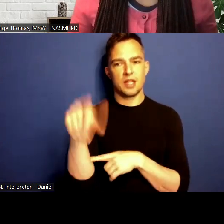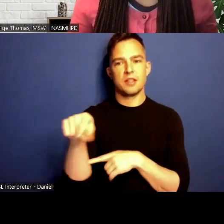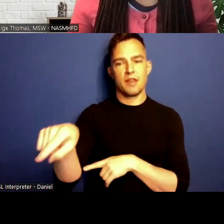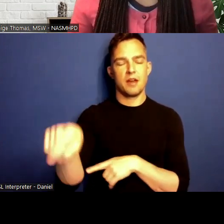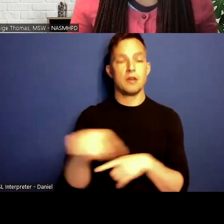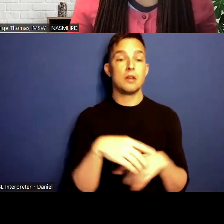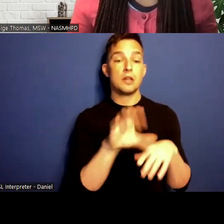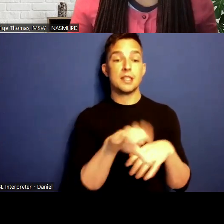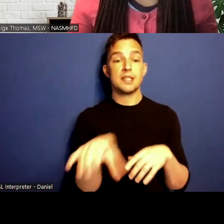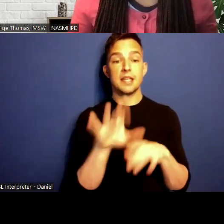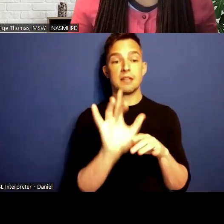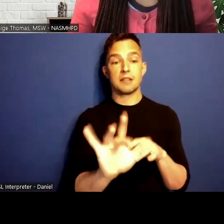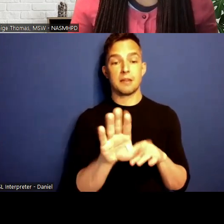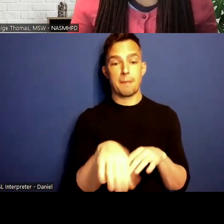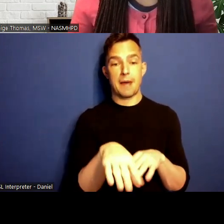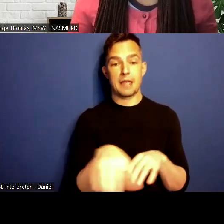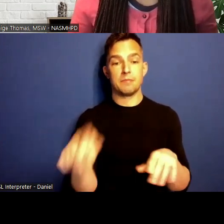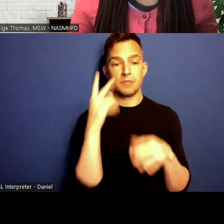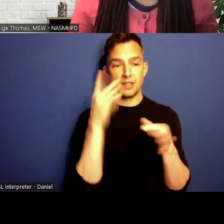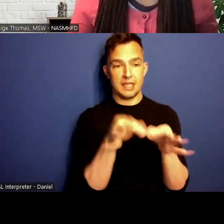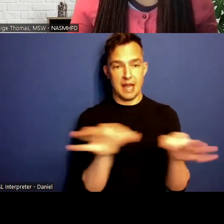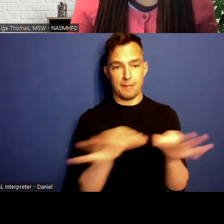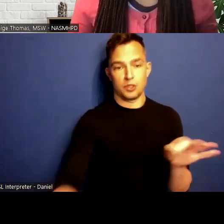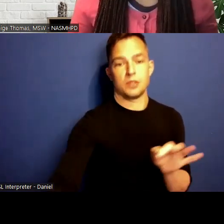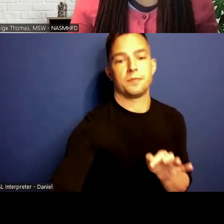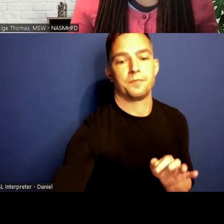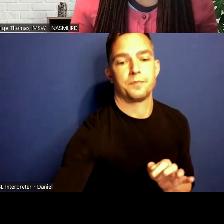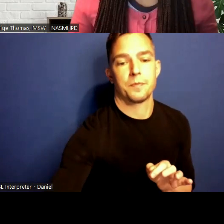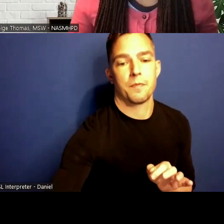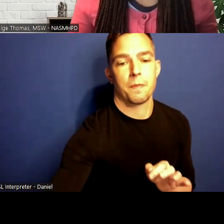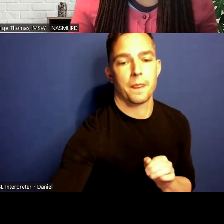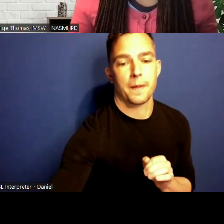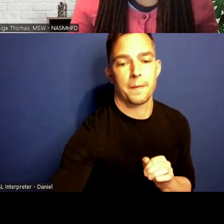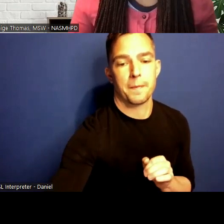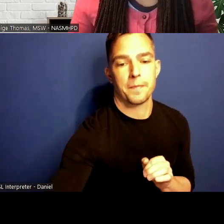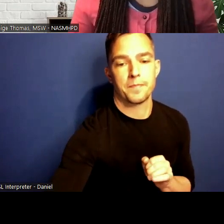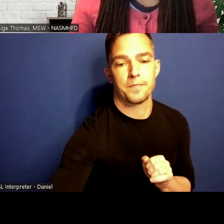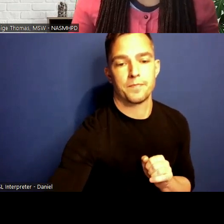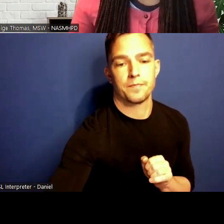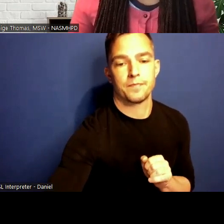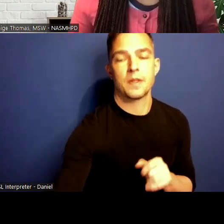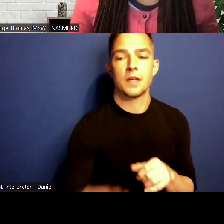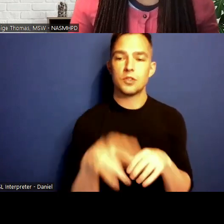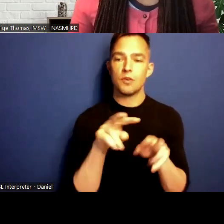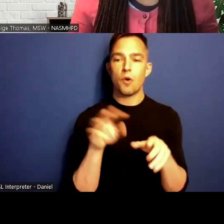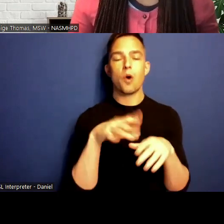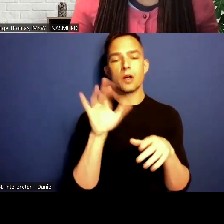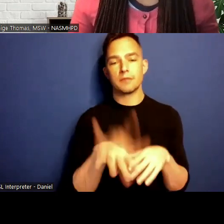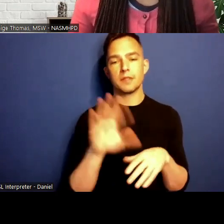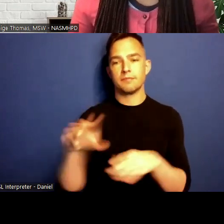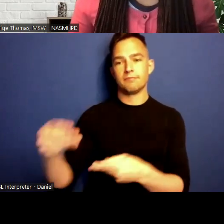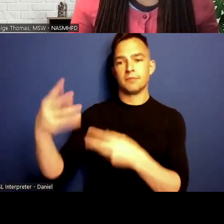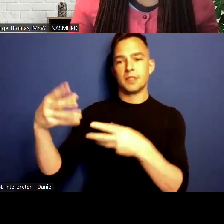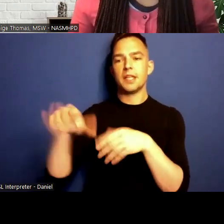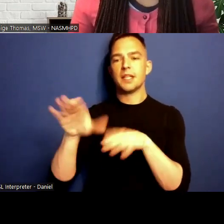clicking the CC at the bottom of your screen or clicking the link in the chat pod to view in a separate window. We also have an